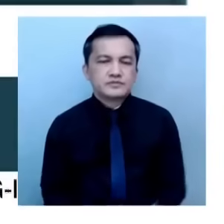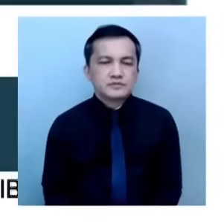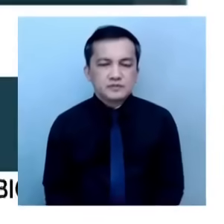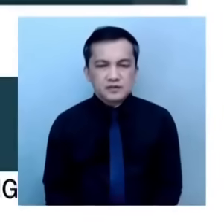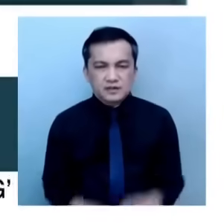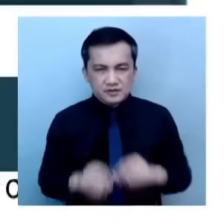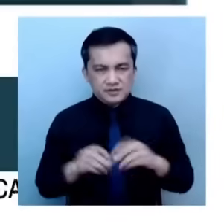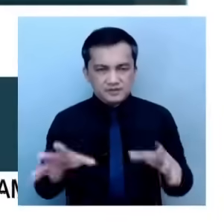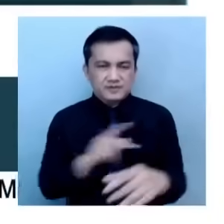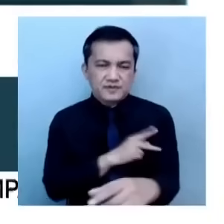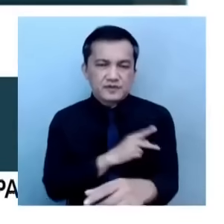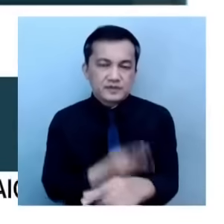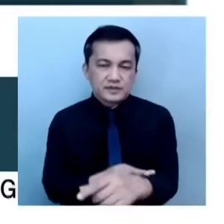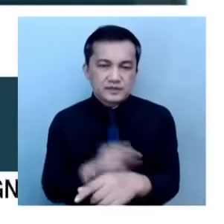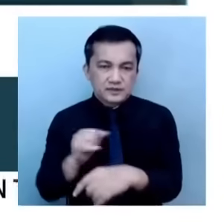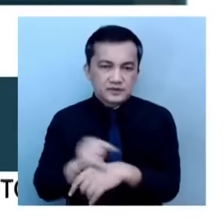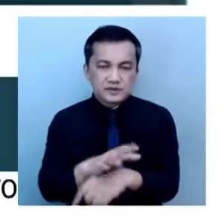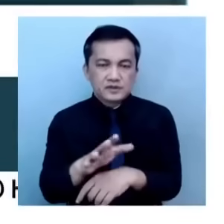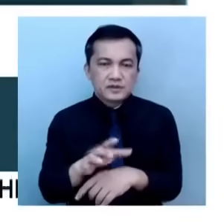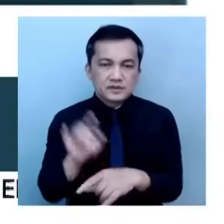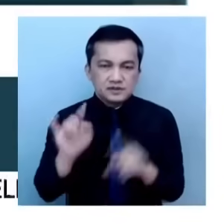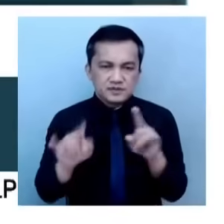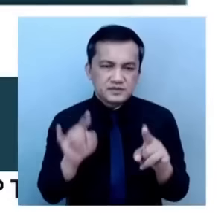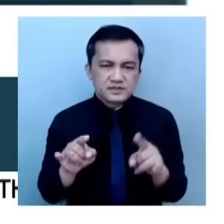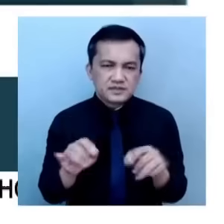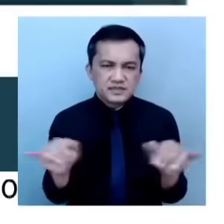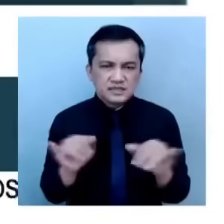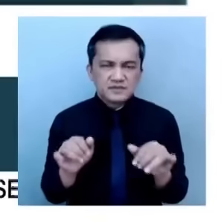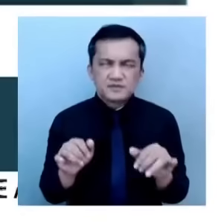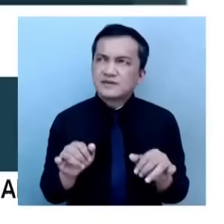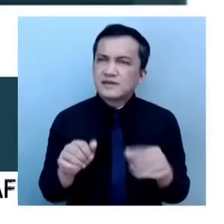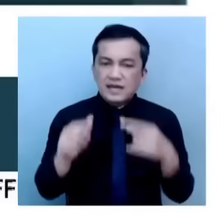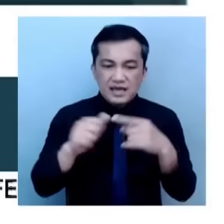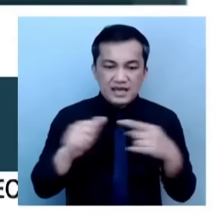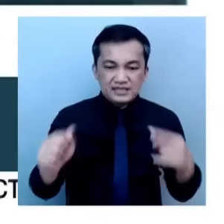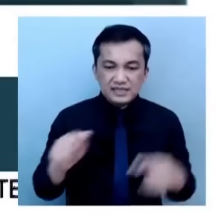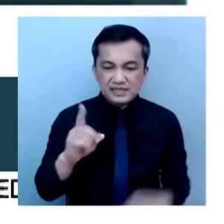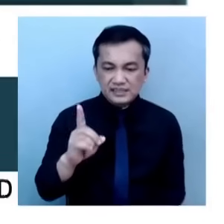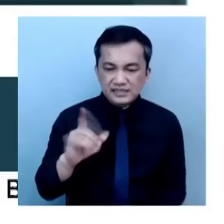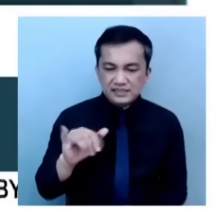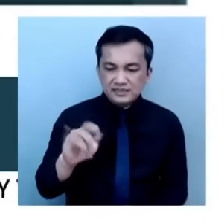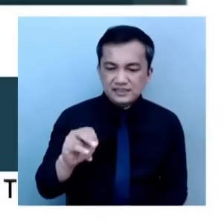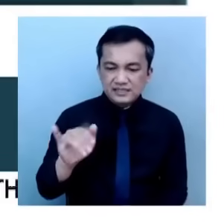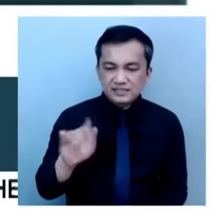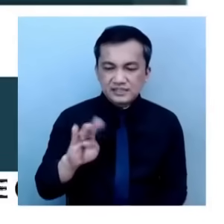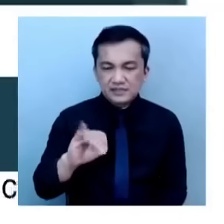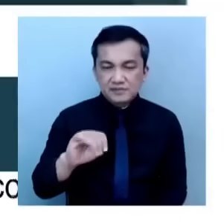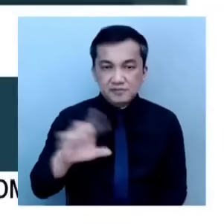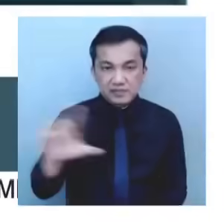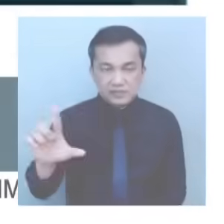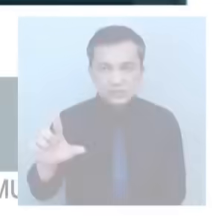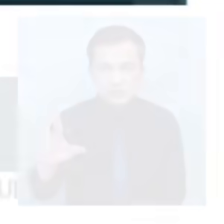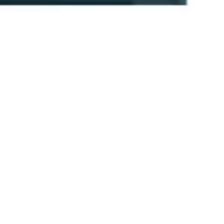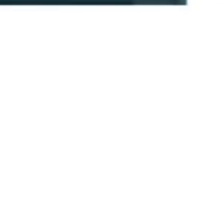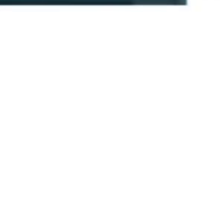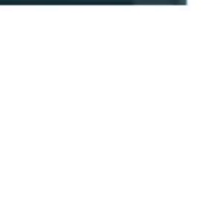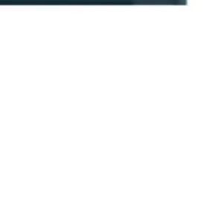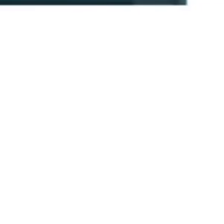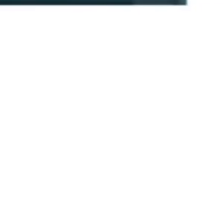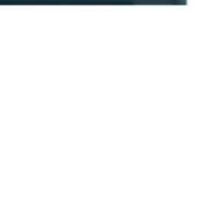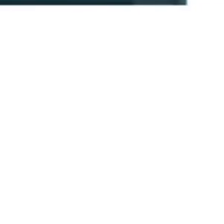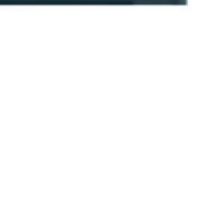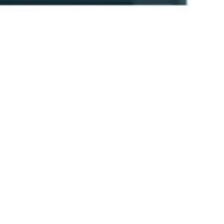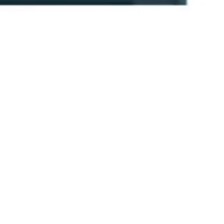power and influence even to the media. It's just like the anti-dynasty bill. It's been there since time immemorial, and it further exposes the